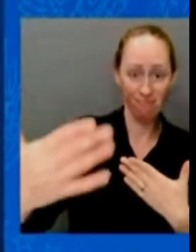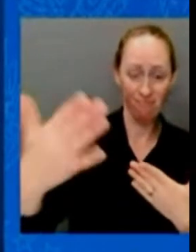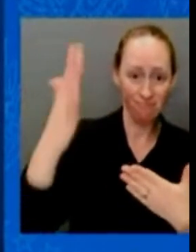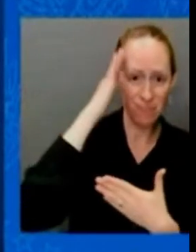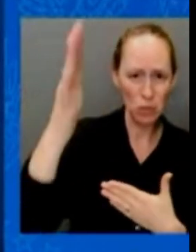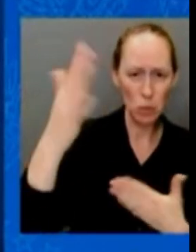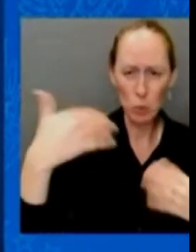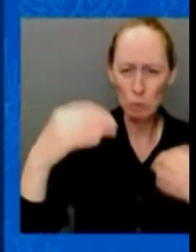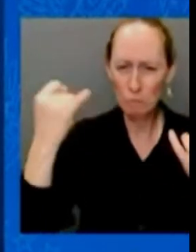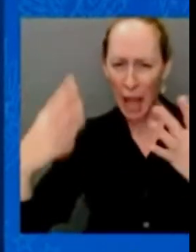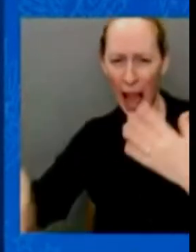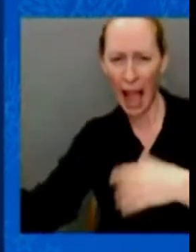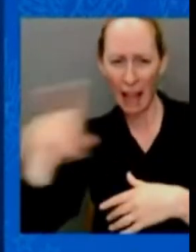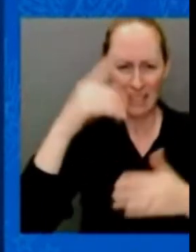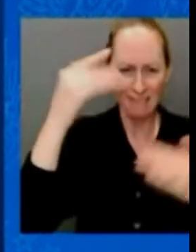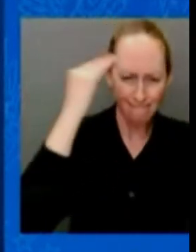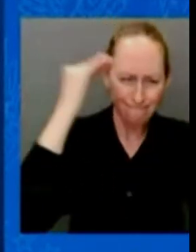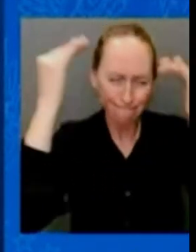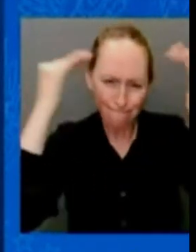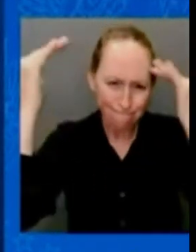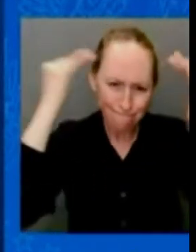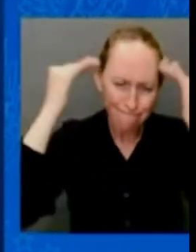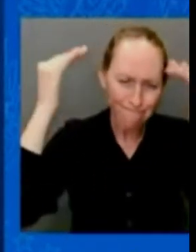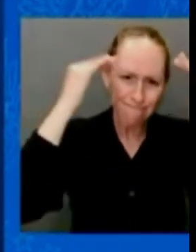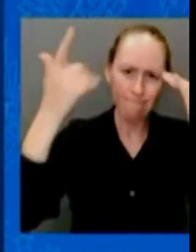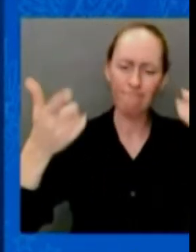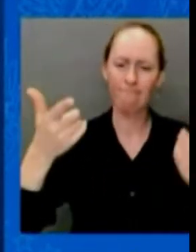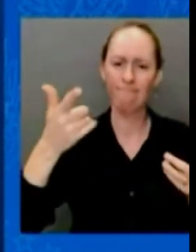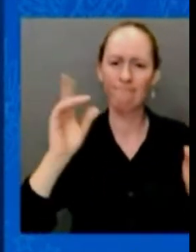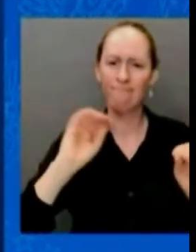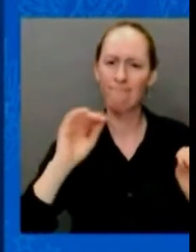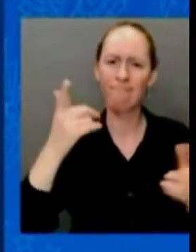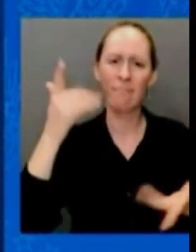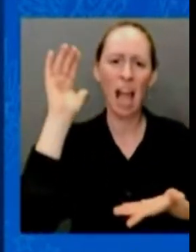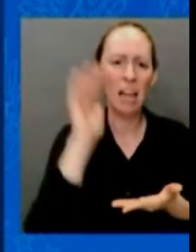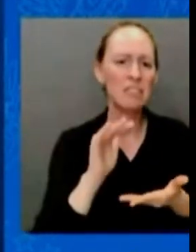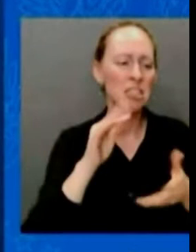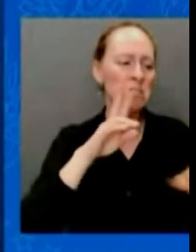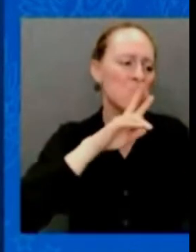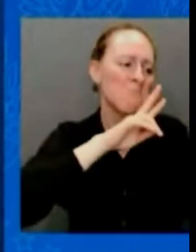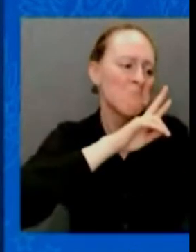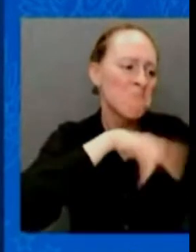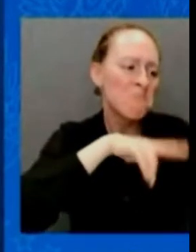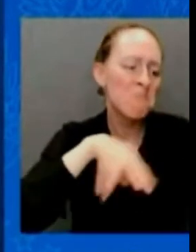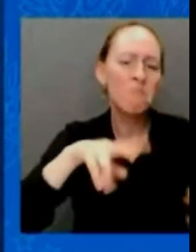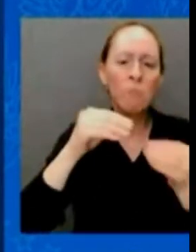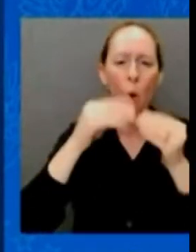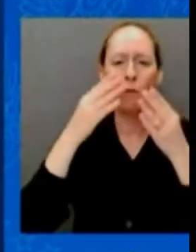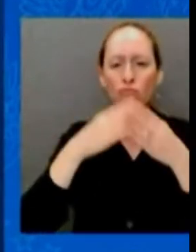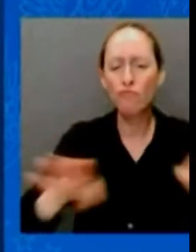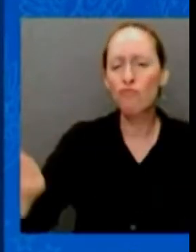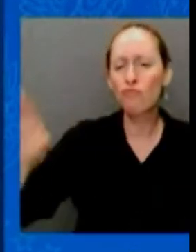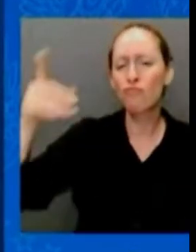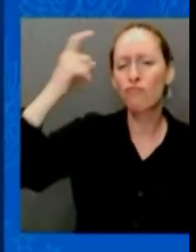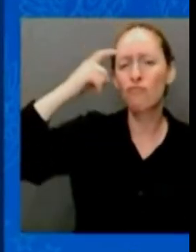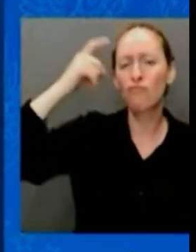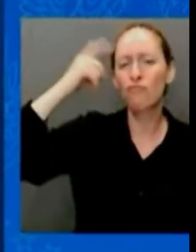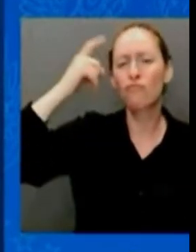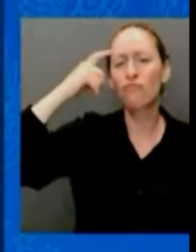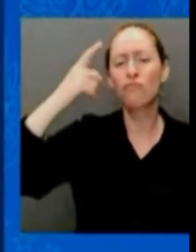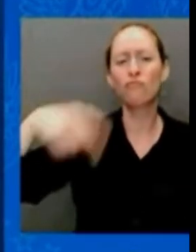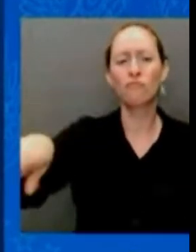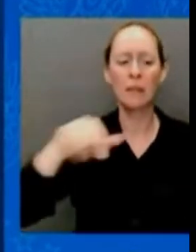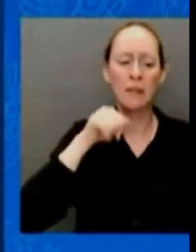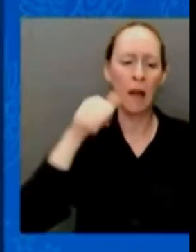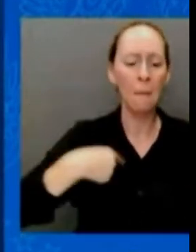prejudiced, the most engaged, and the most least self-serving generation in American history. Look,